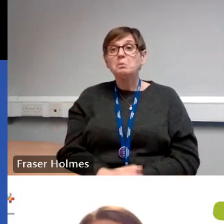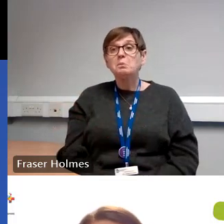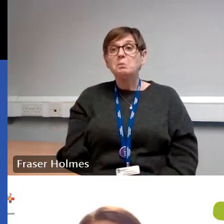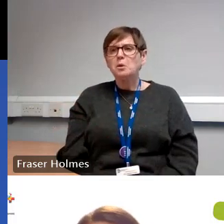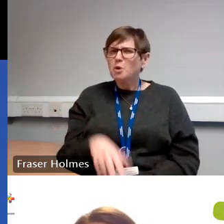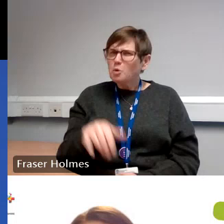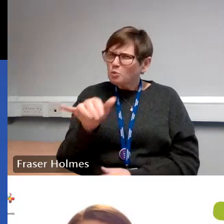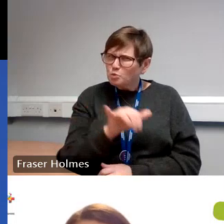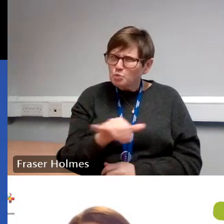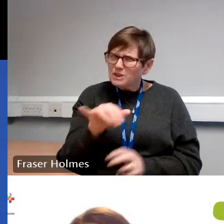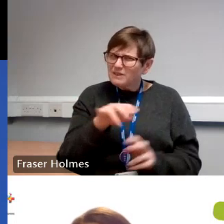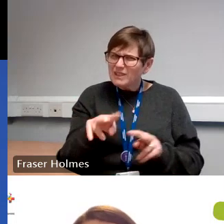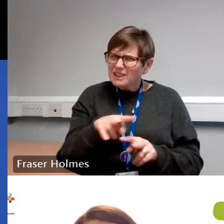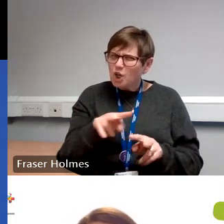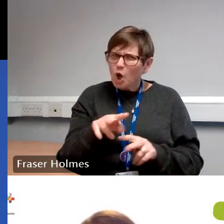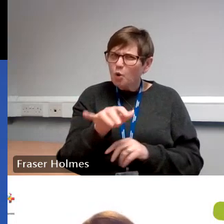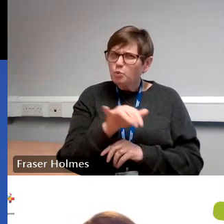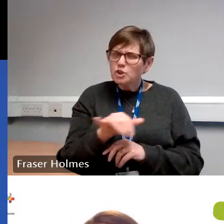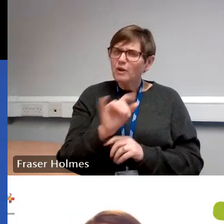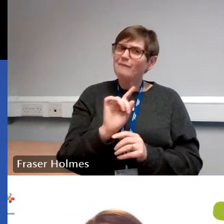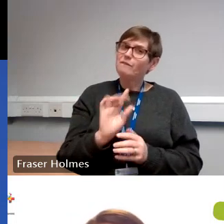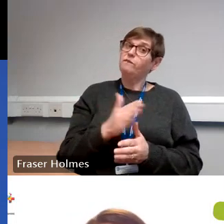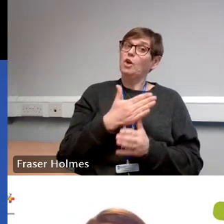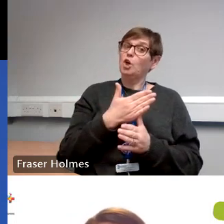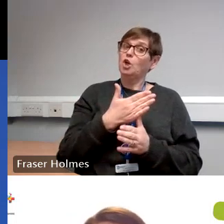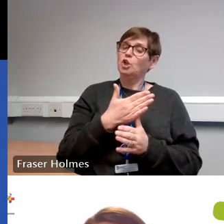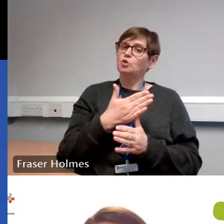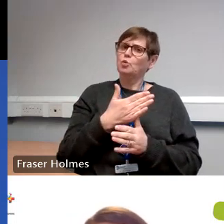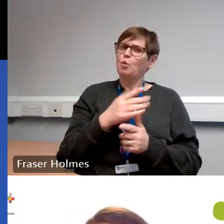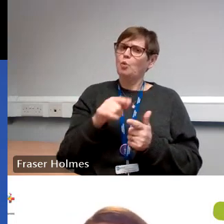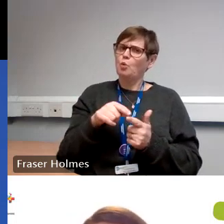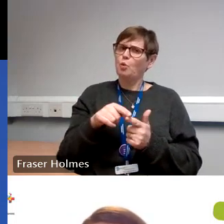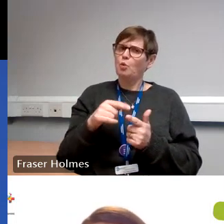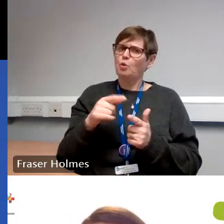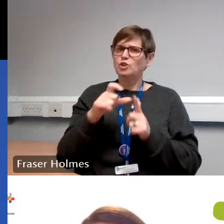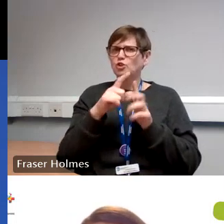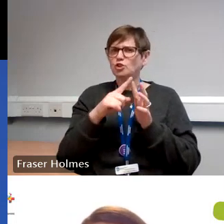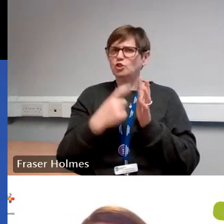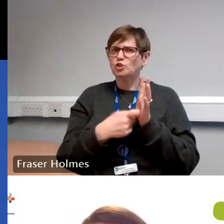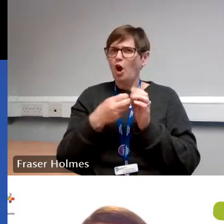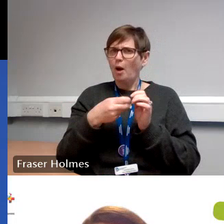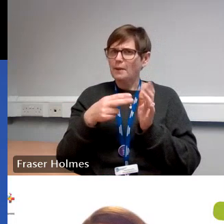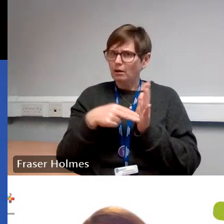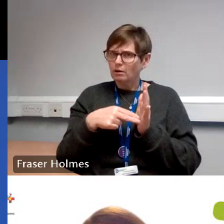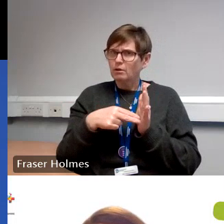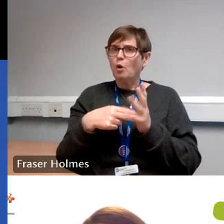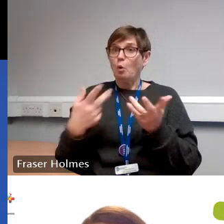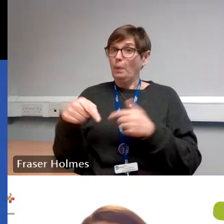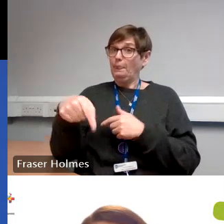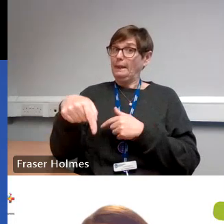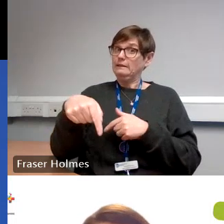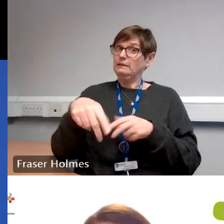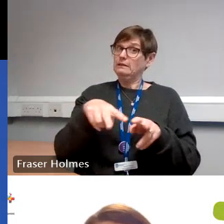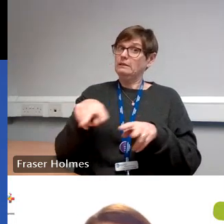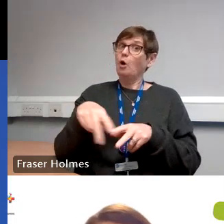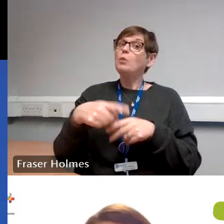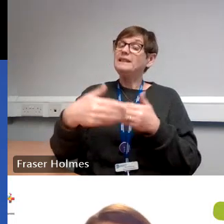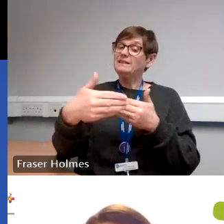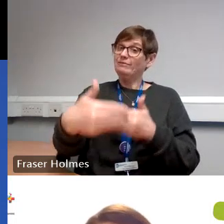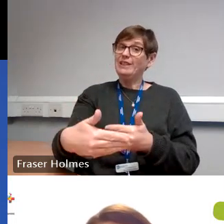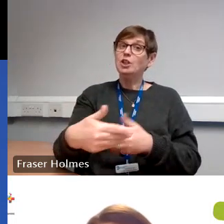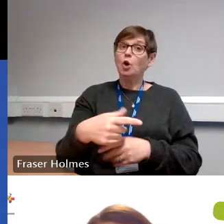Which video? Do you think the first one we showed, or the one of the Derbyan? Or this session? Oh, this